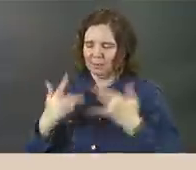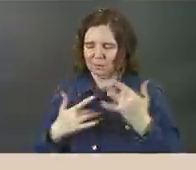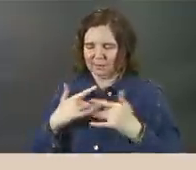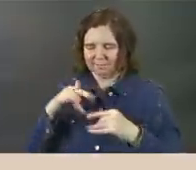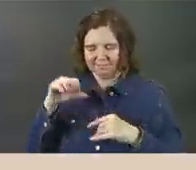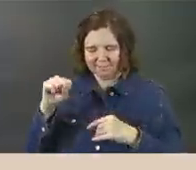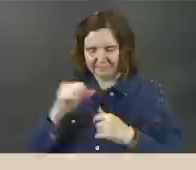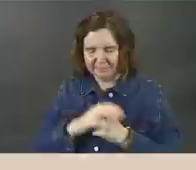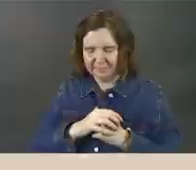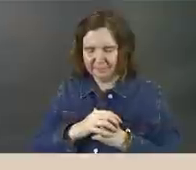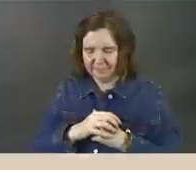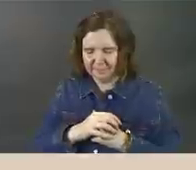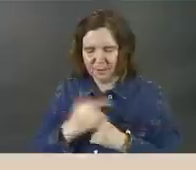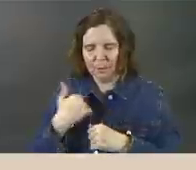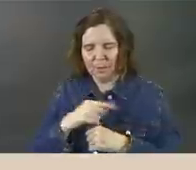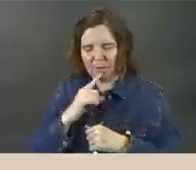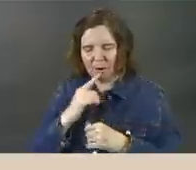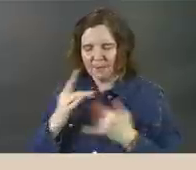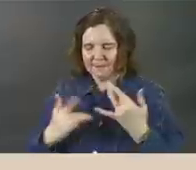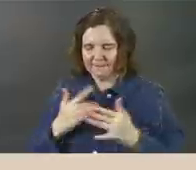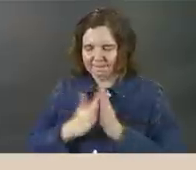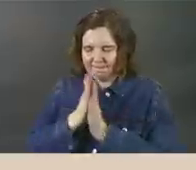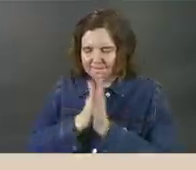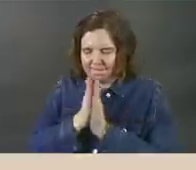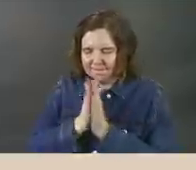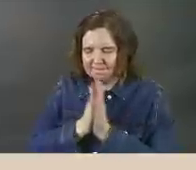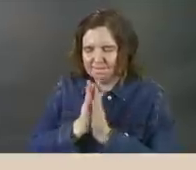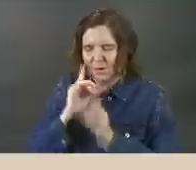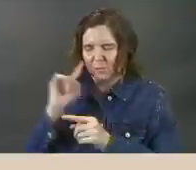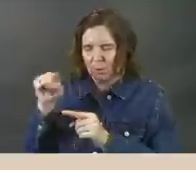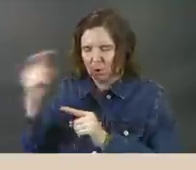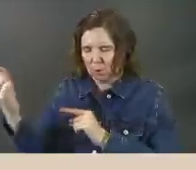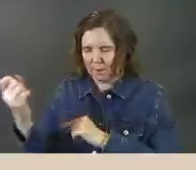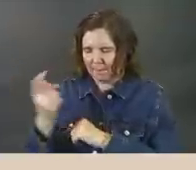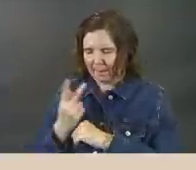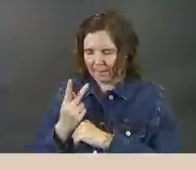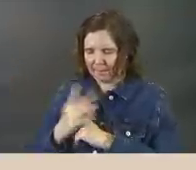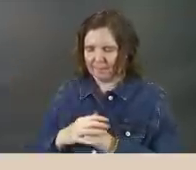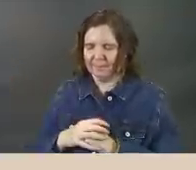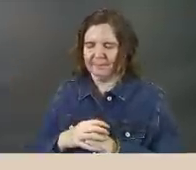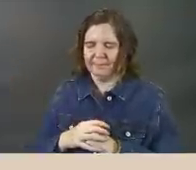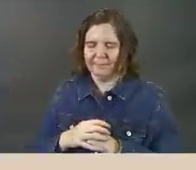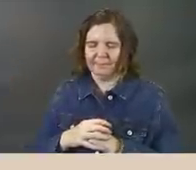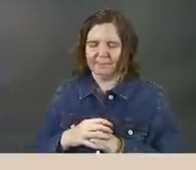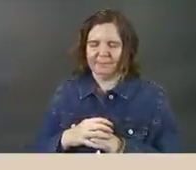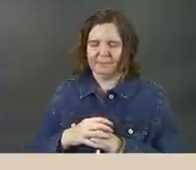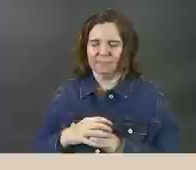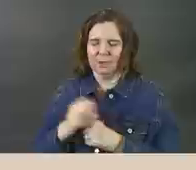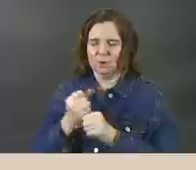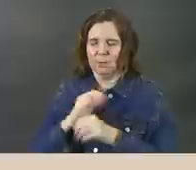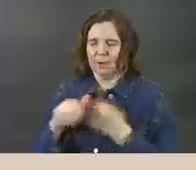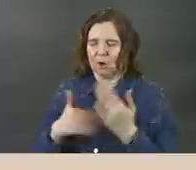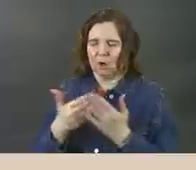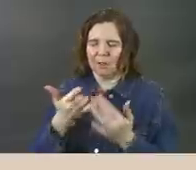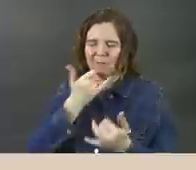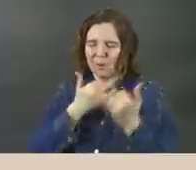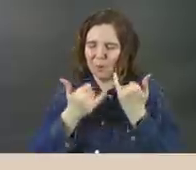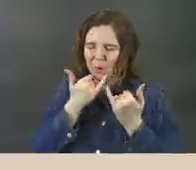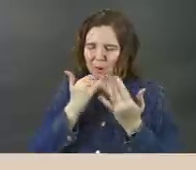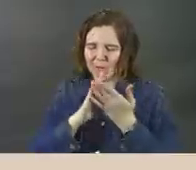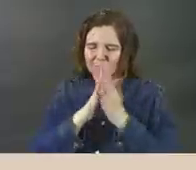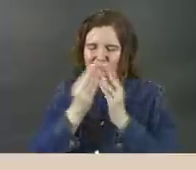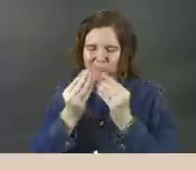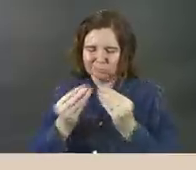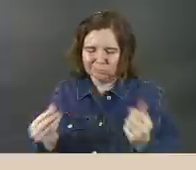excited. God, we are excited for when you come back. And God, you make all of the wrong things